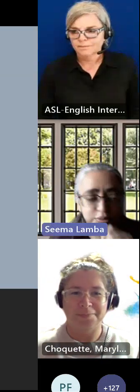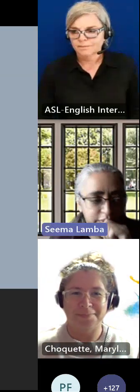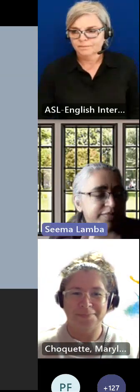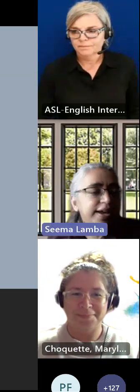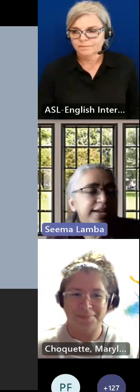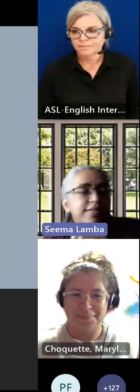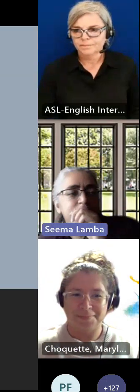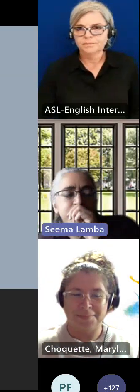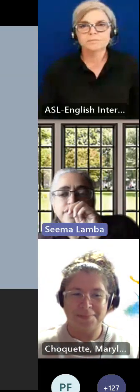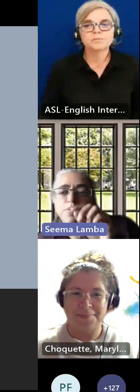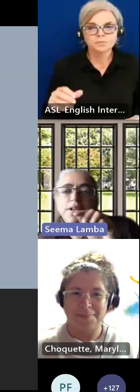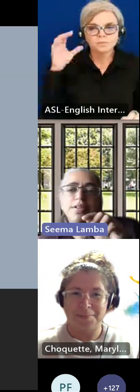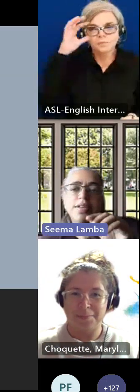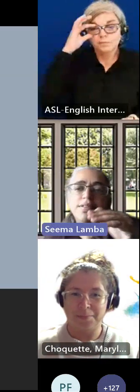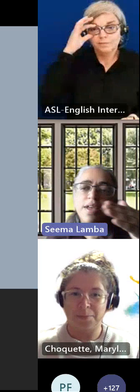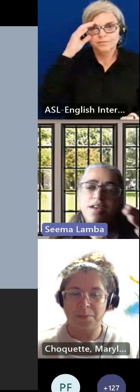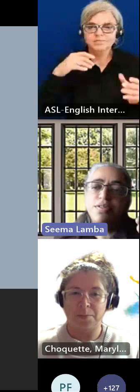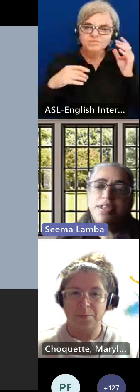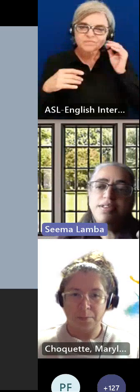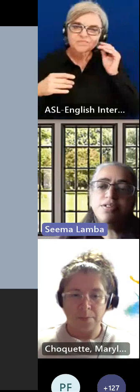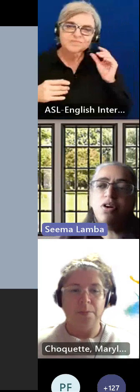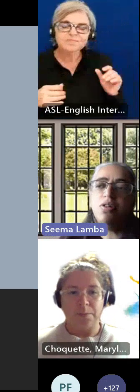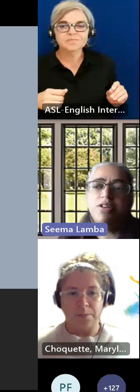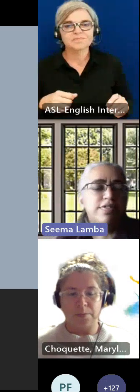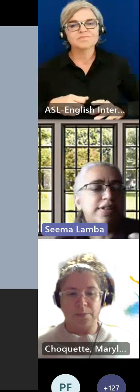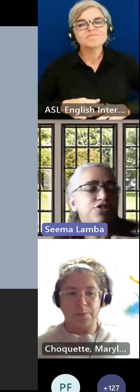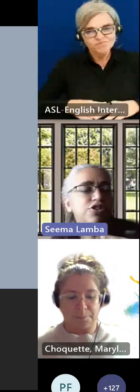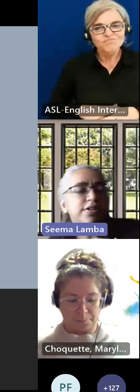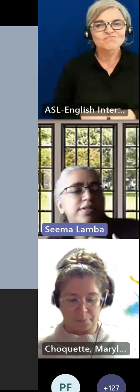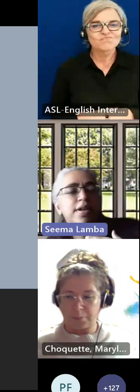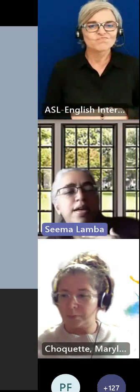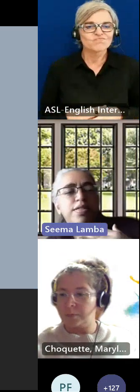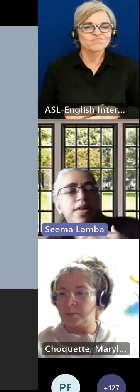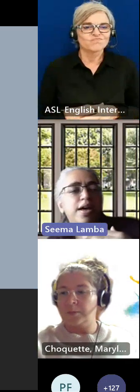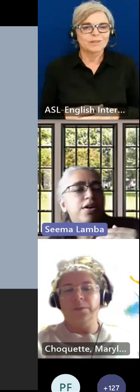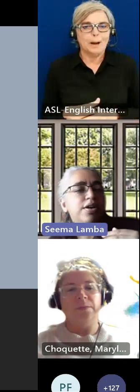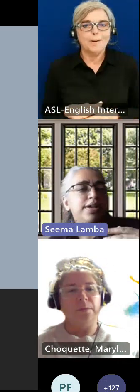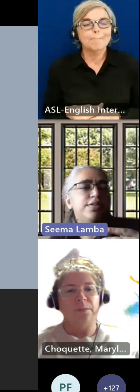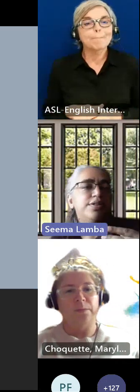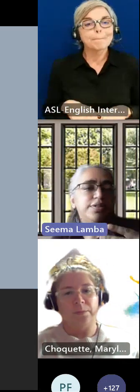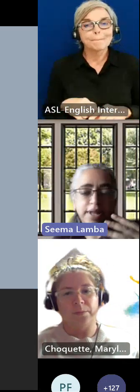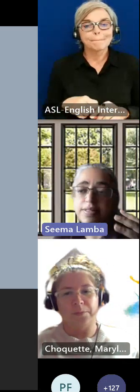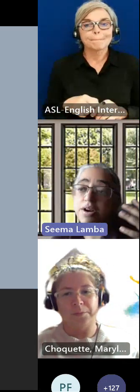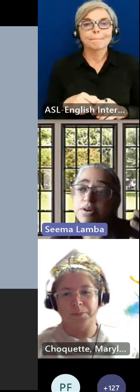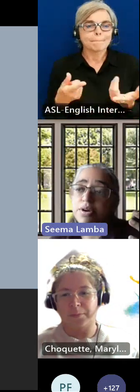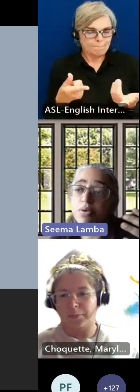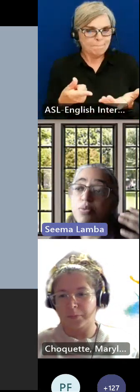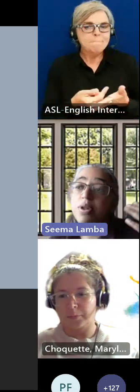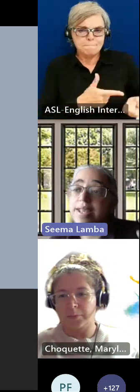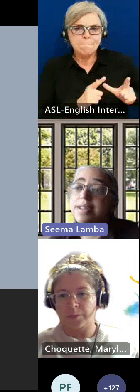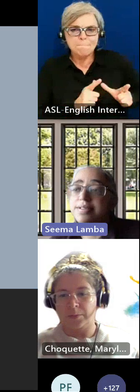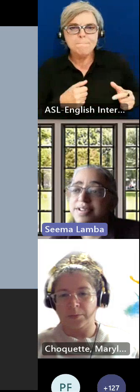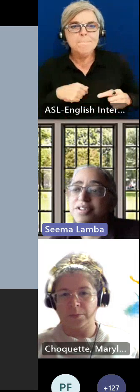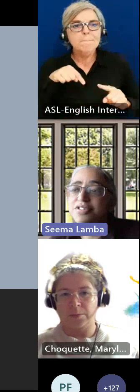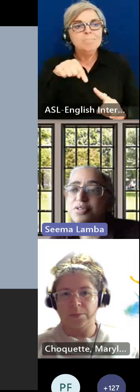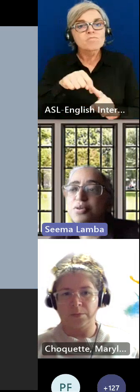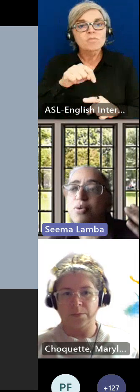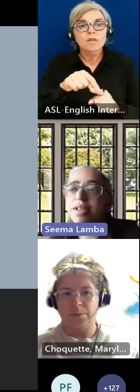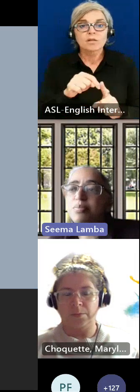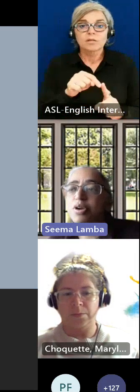Okay, you speak. I can speak to this. So these are all legislations that are either that are